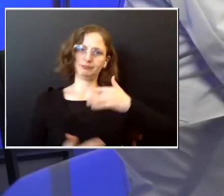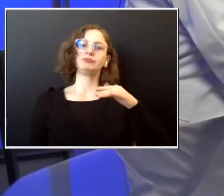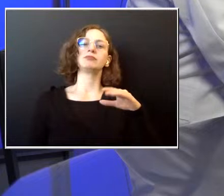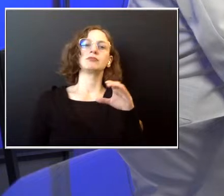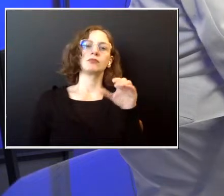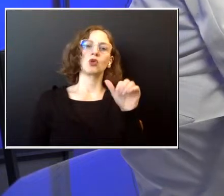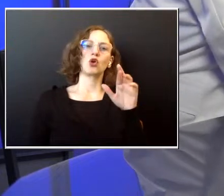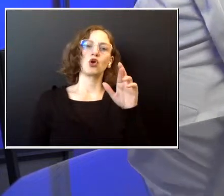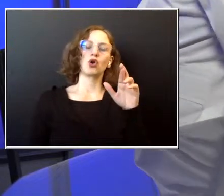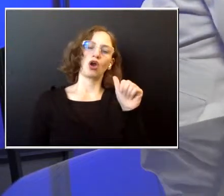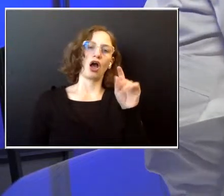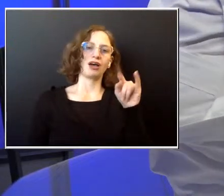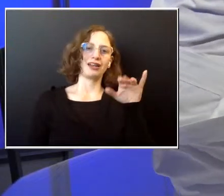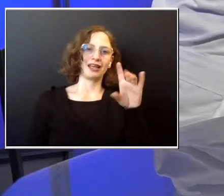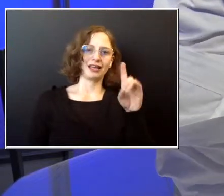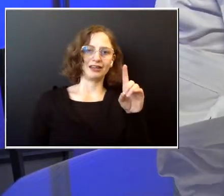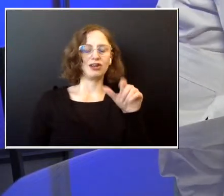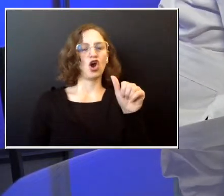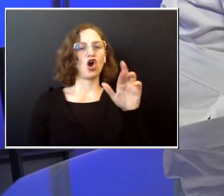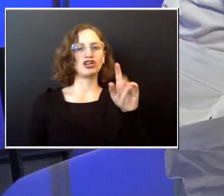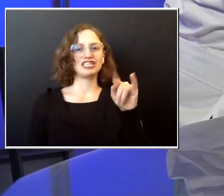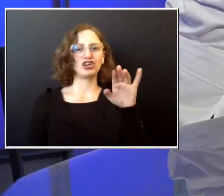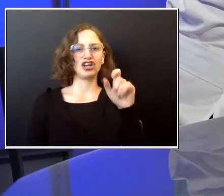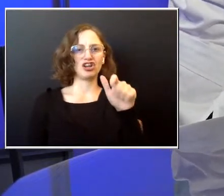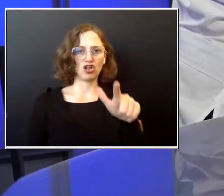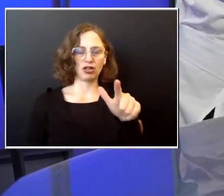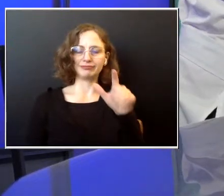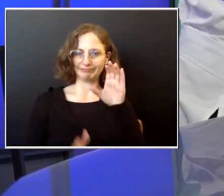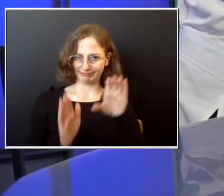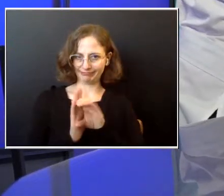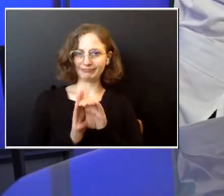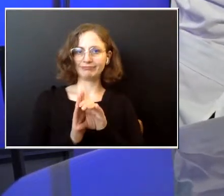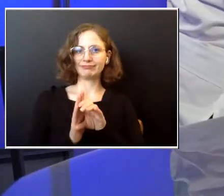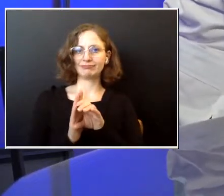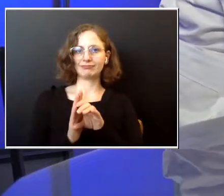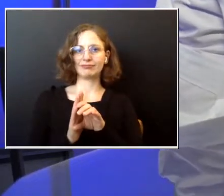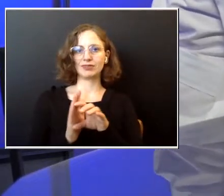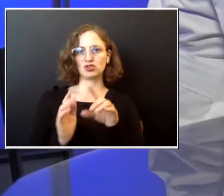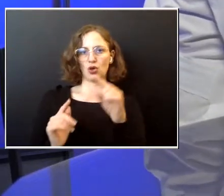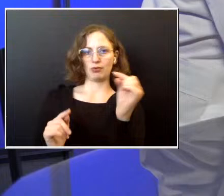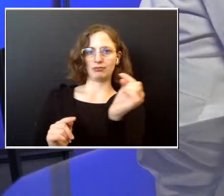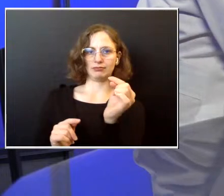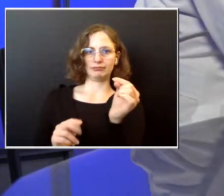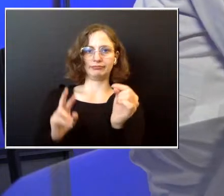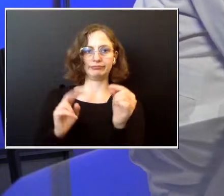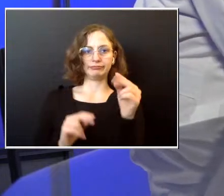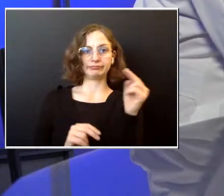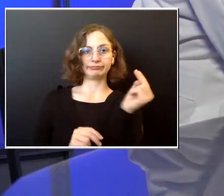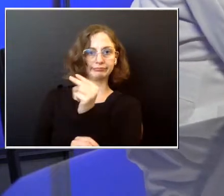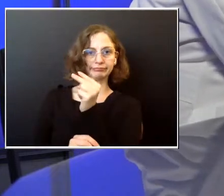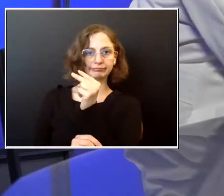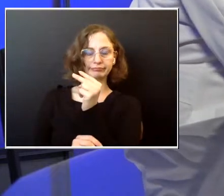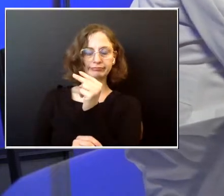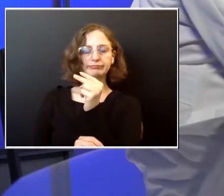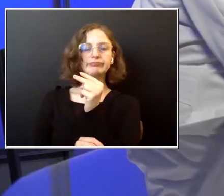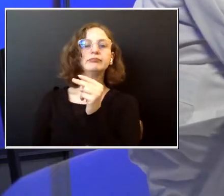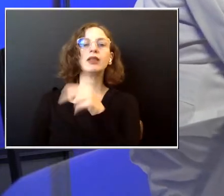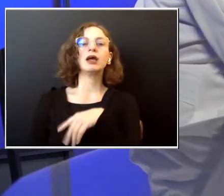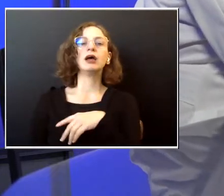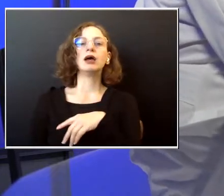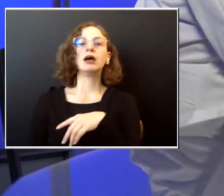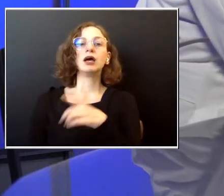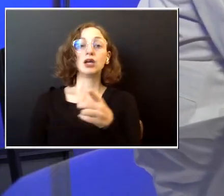lateral arteriogram. So the skull is facing that way. The eyeball is over on the right-hand side of the screen, and what you see here, the large